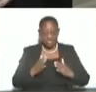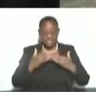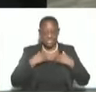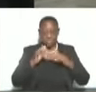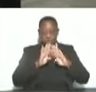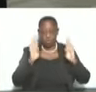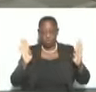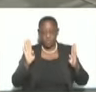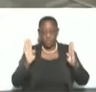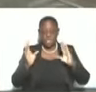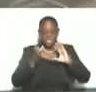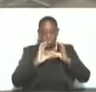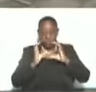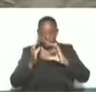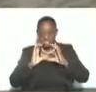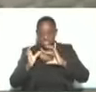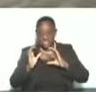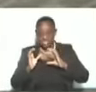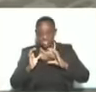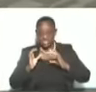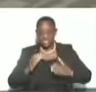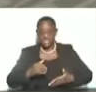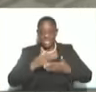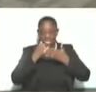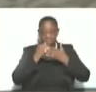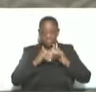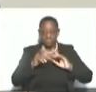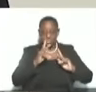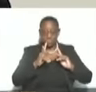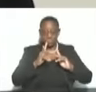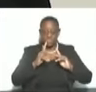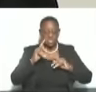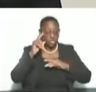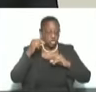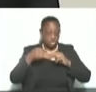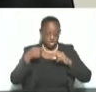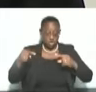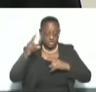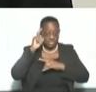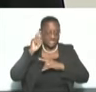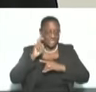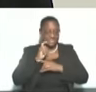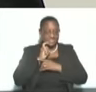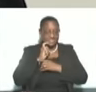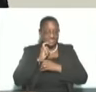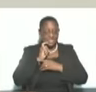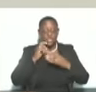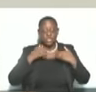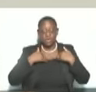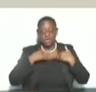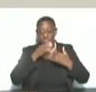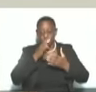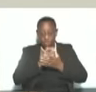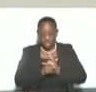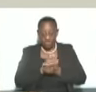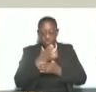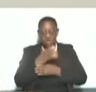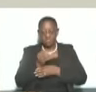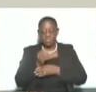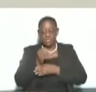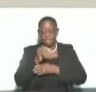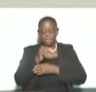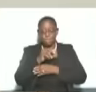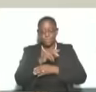conversation intended to aid in the mental recovery of victims of sexual abuse. Among those taking part, spouse of the Prime Minister, Anne Marie